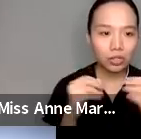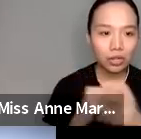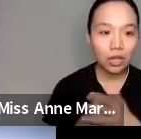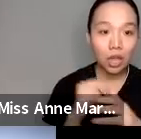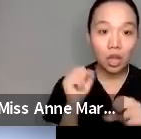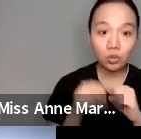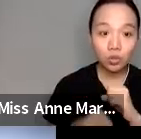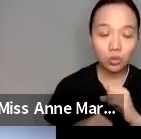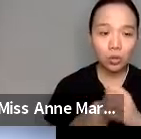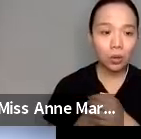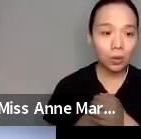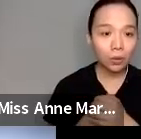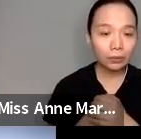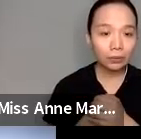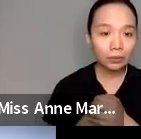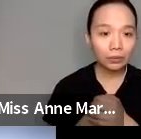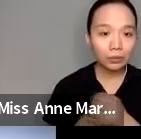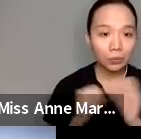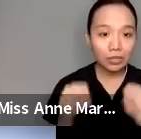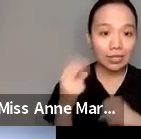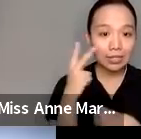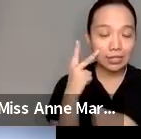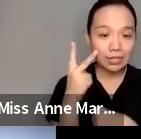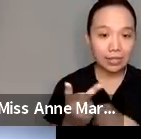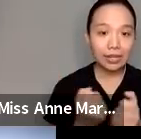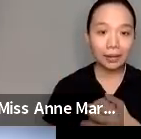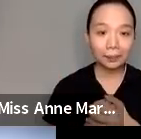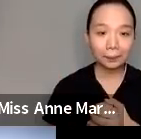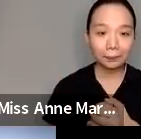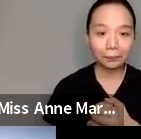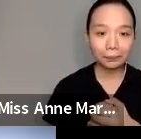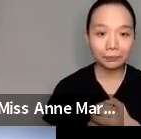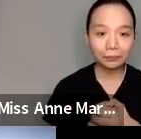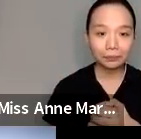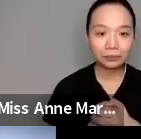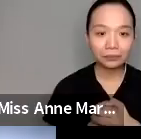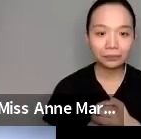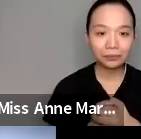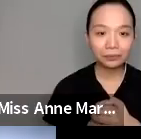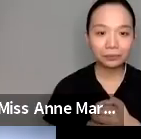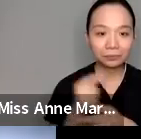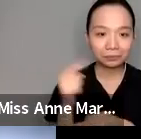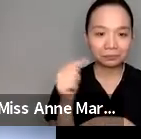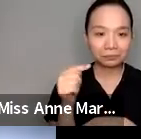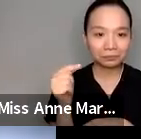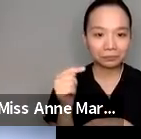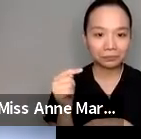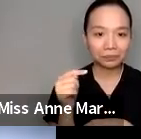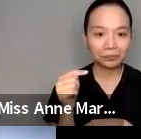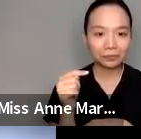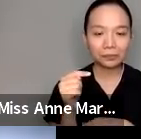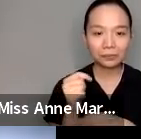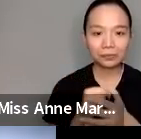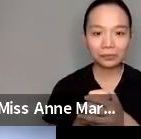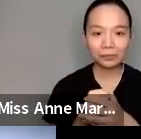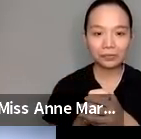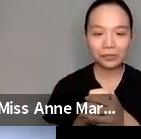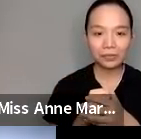So here you can see Sarif is on the